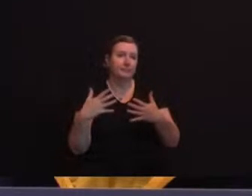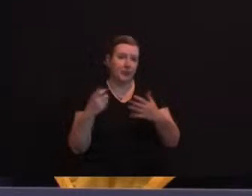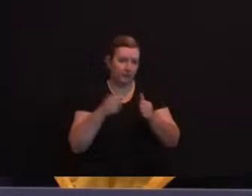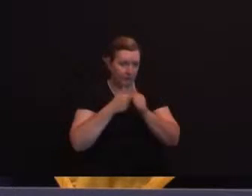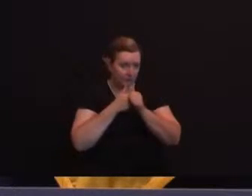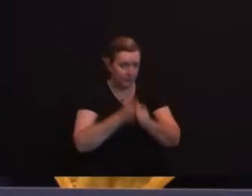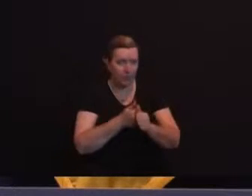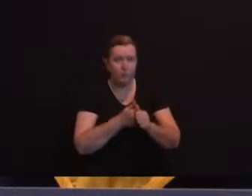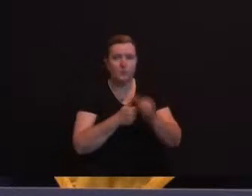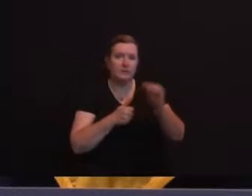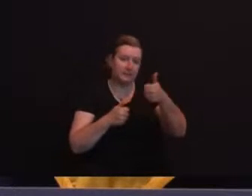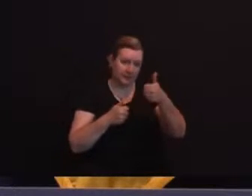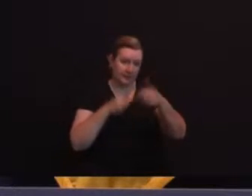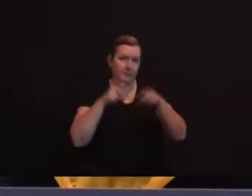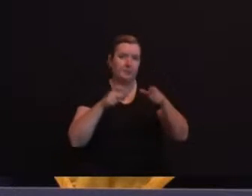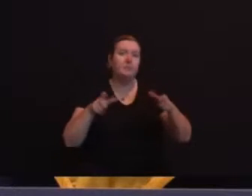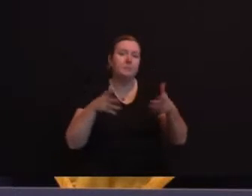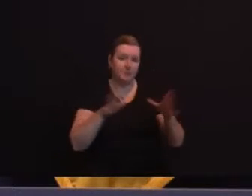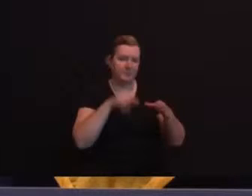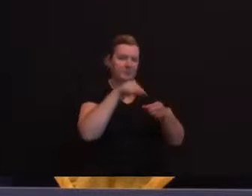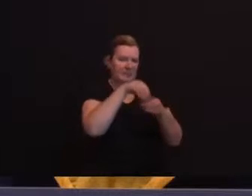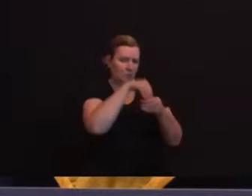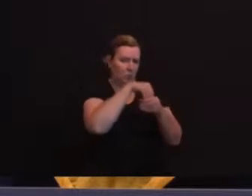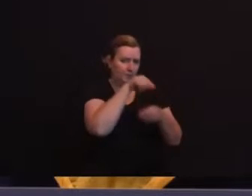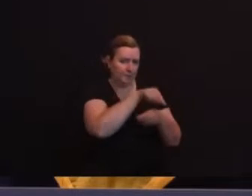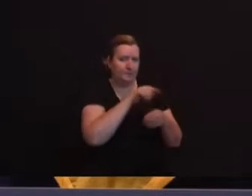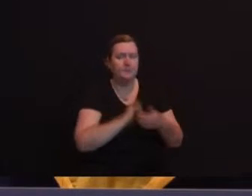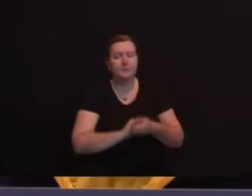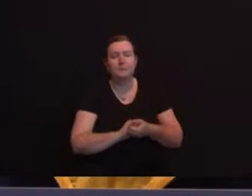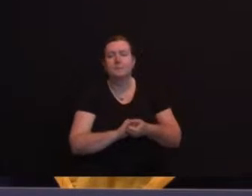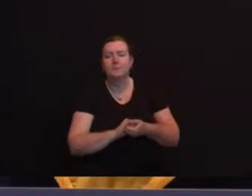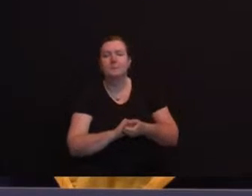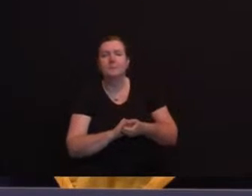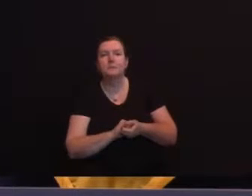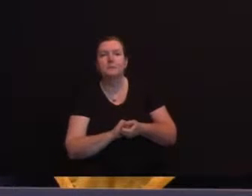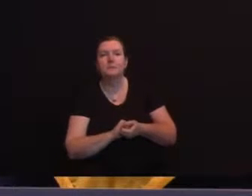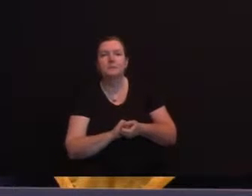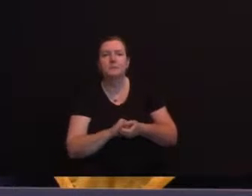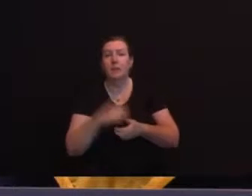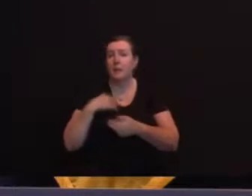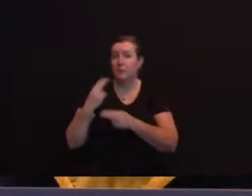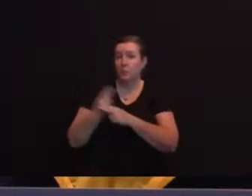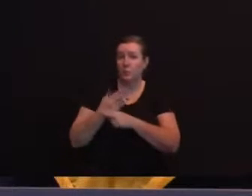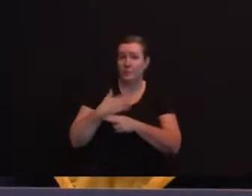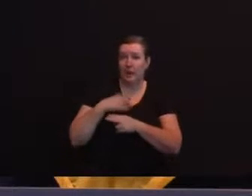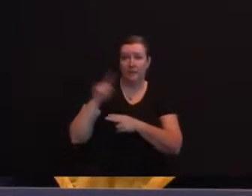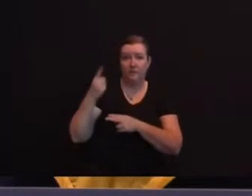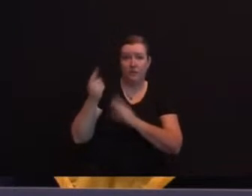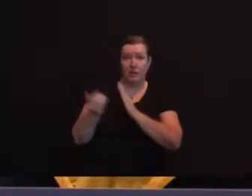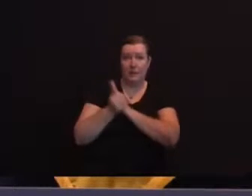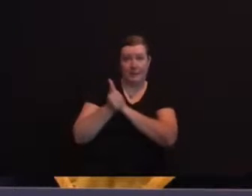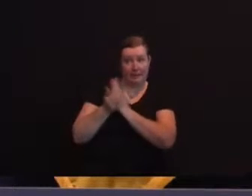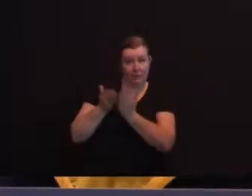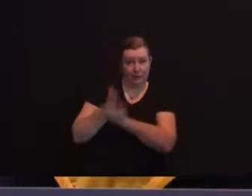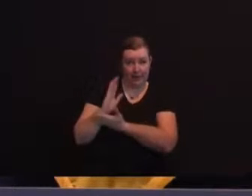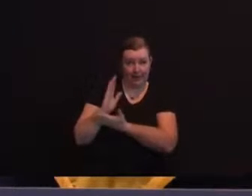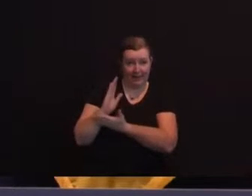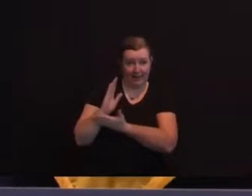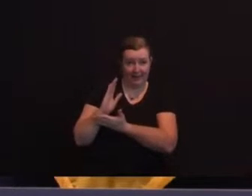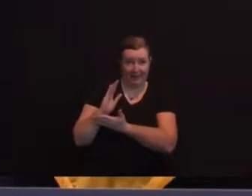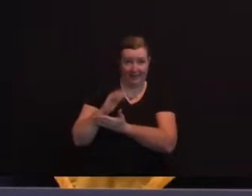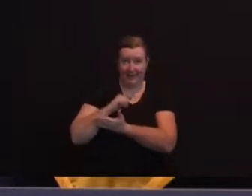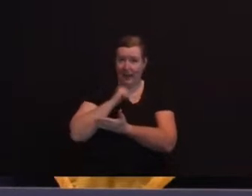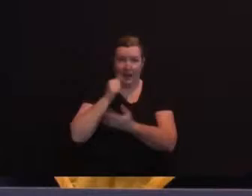limit. May I say, I'll use my First Amendment right to say that I don't agree with the First Amendment argument on movies, but